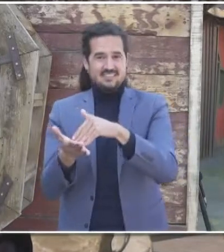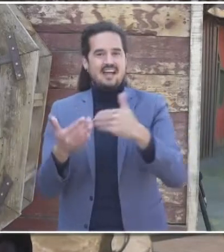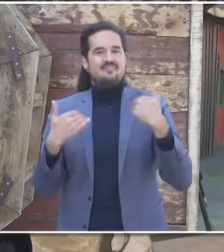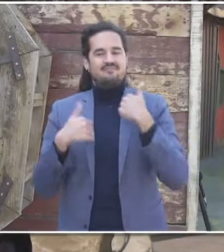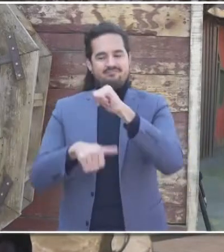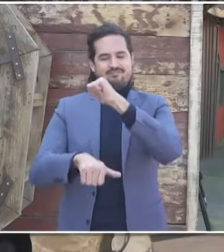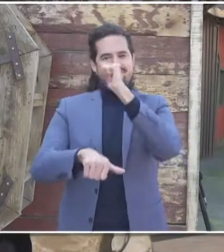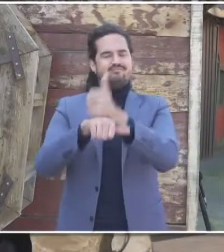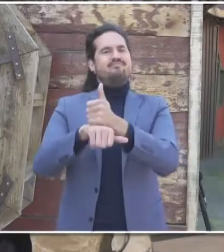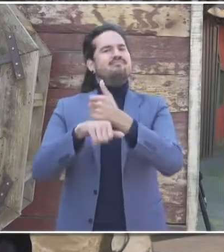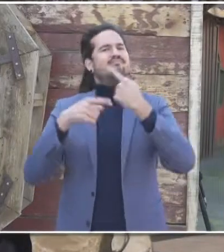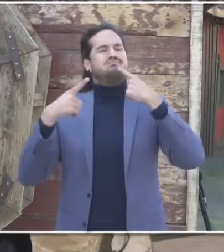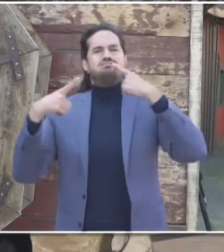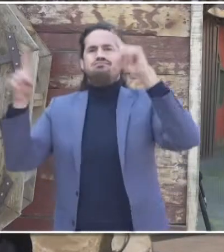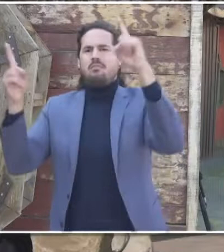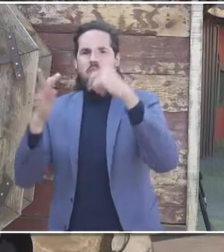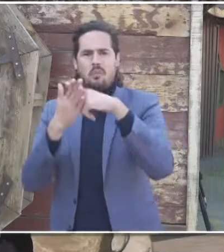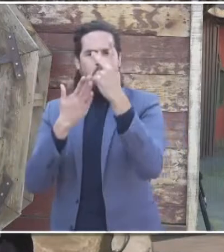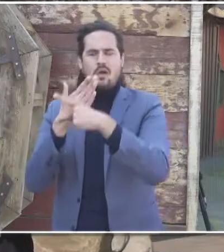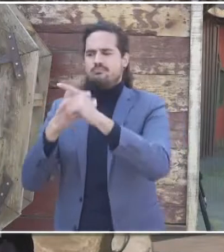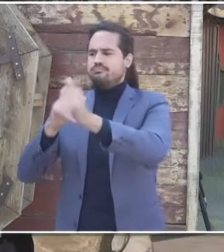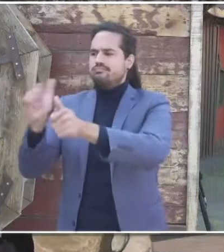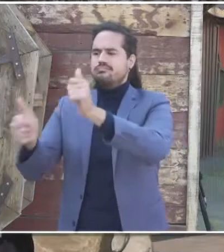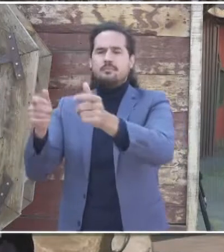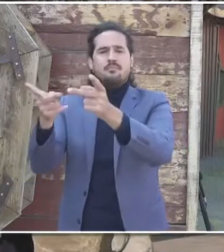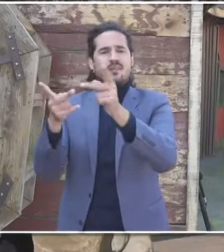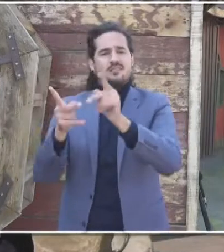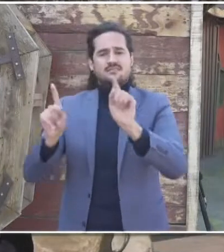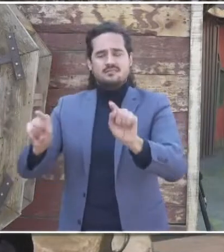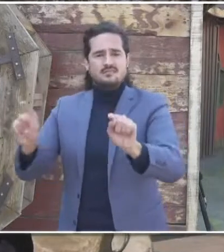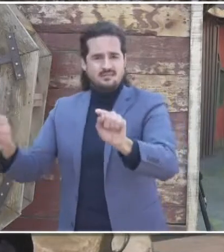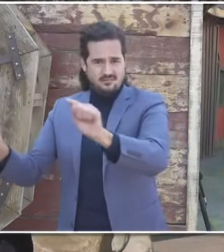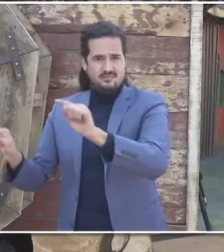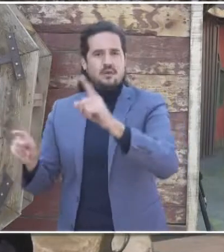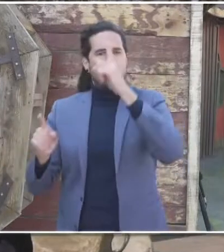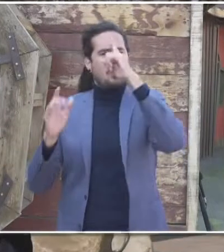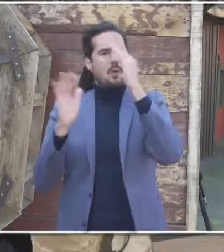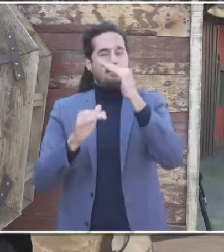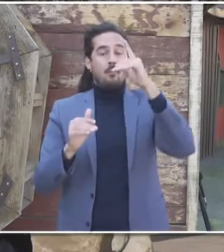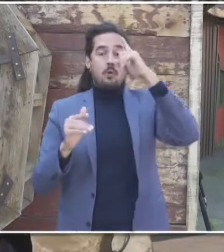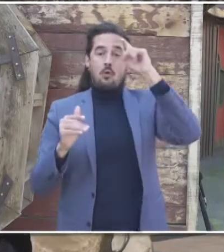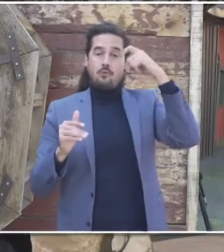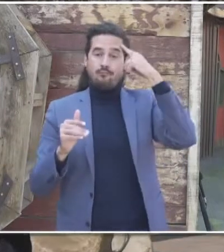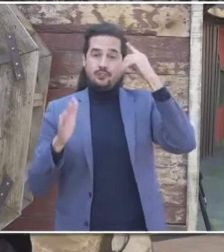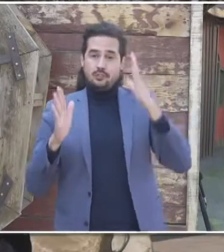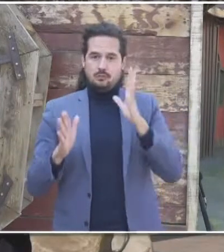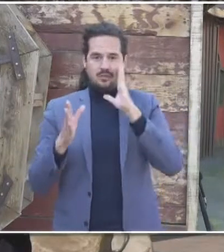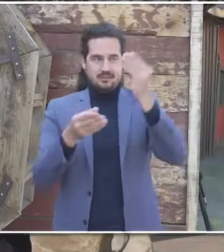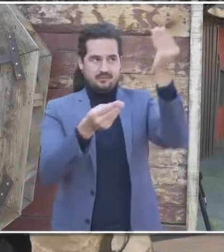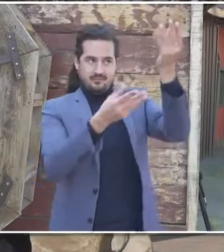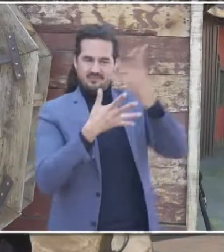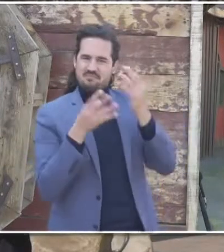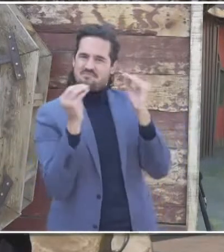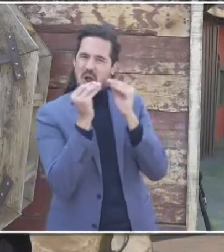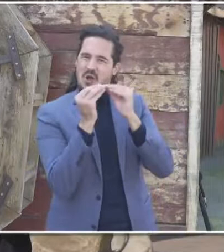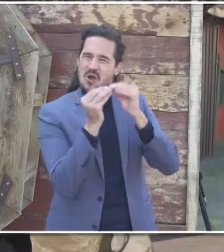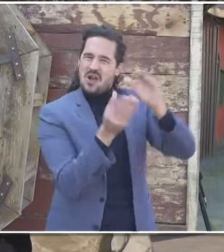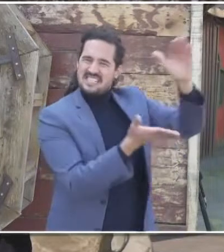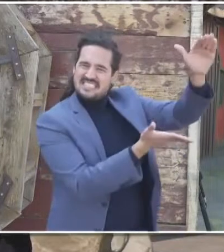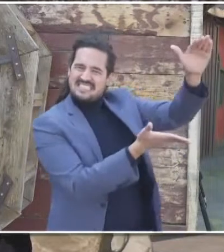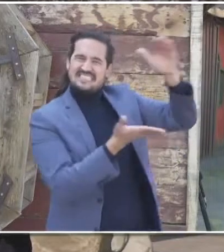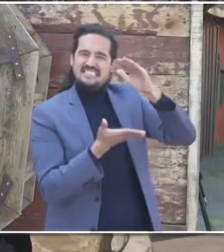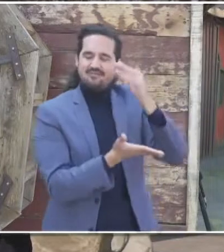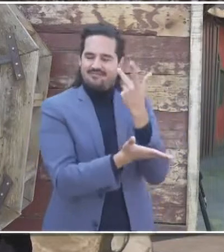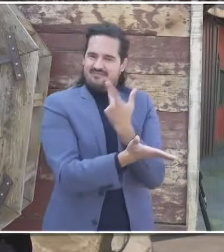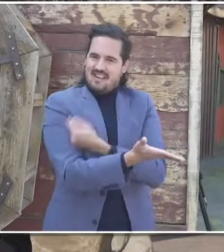and hopefully today, the governor will bring exciting news of an increase in Fresno County's allocation of COVID-19